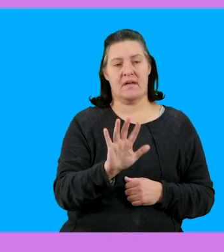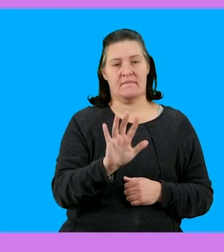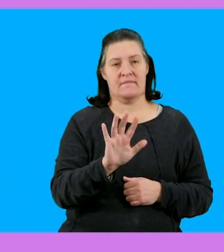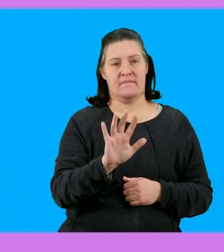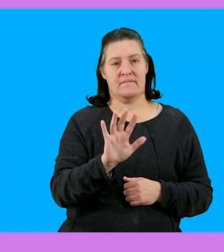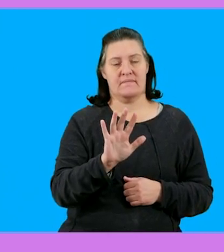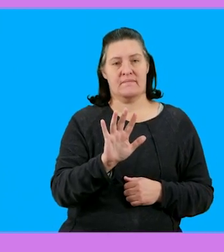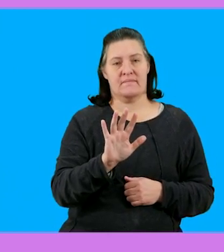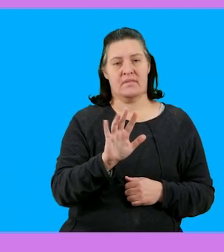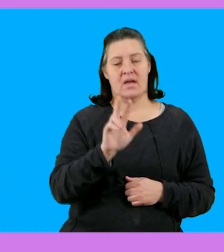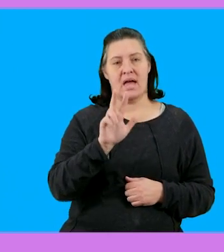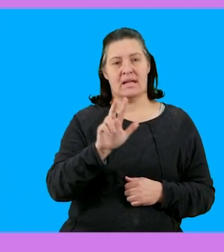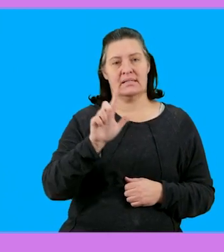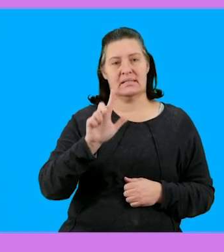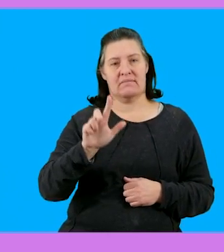405